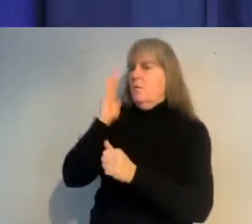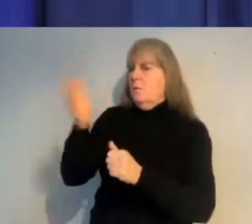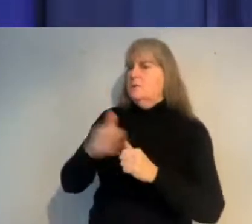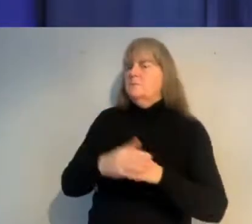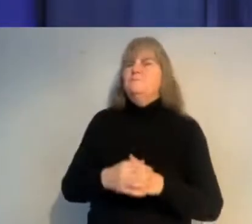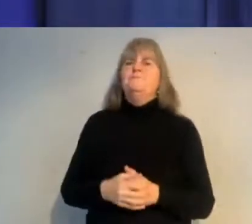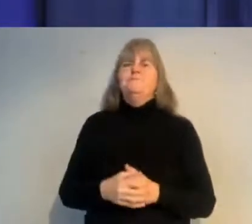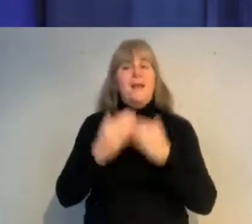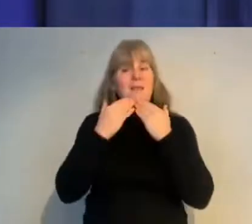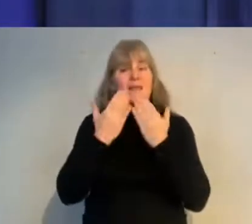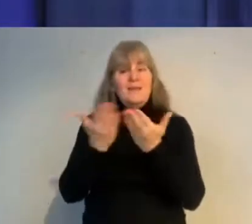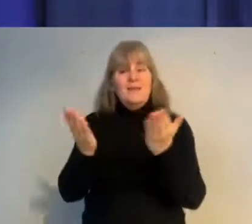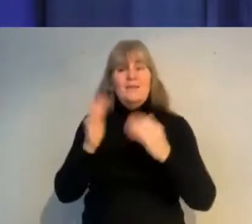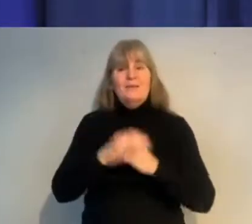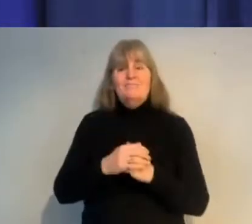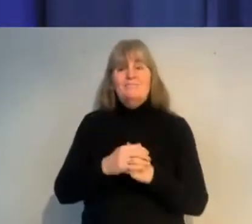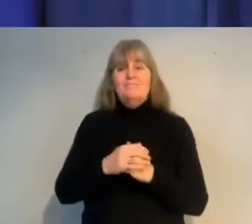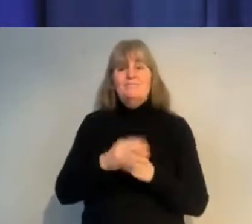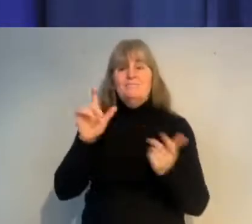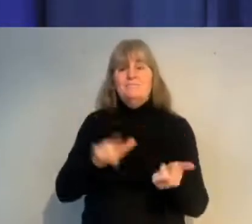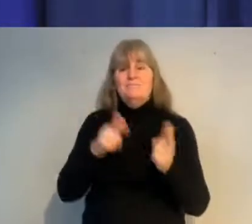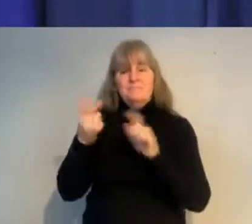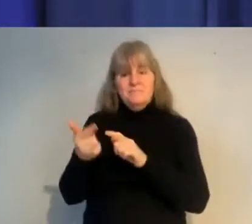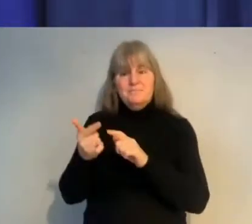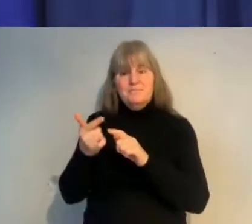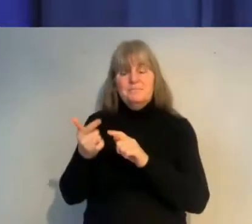and with that, I'll turn it over to Dr. Elliott.